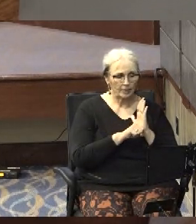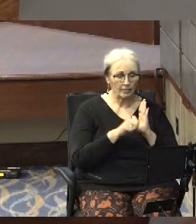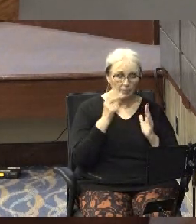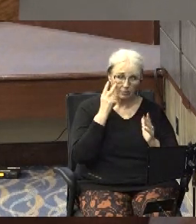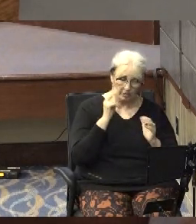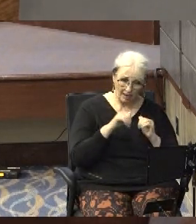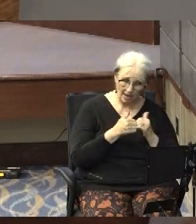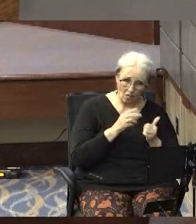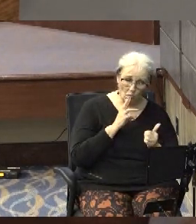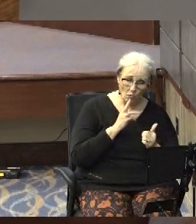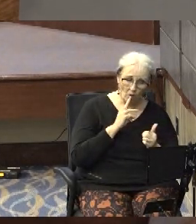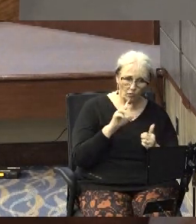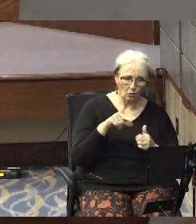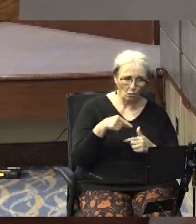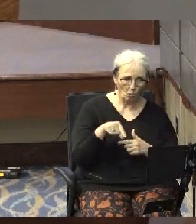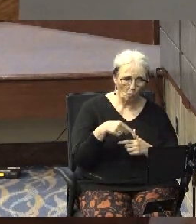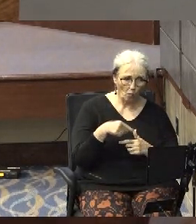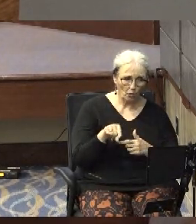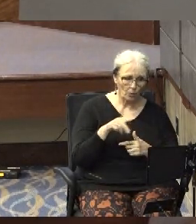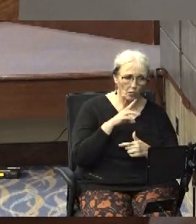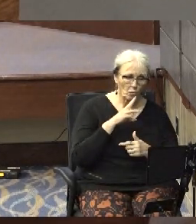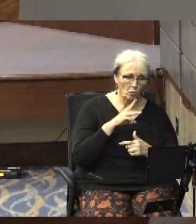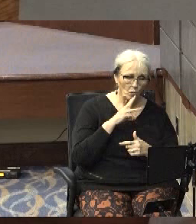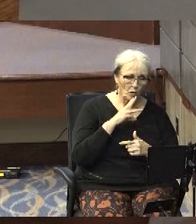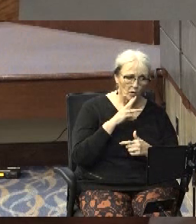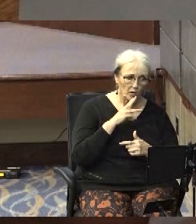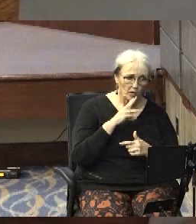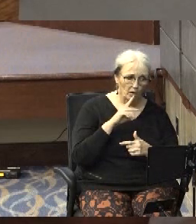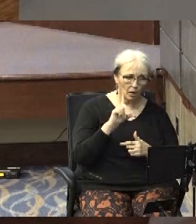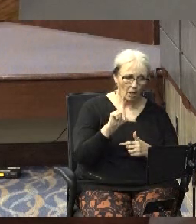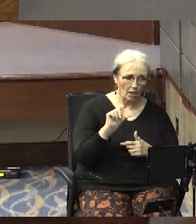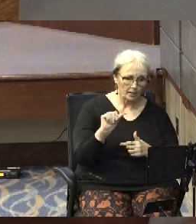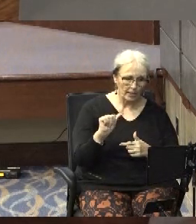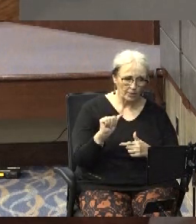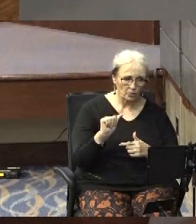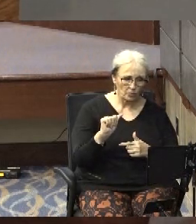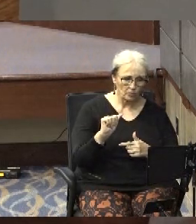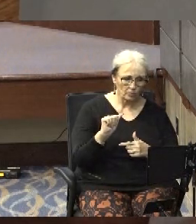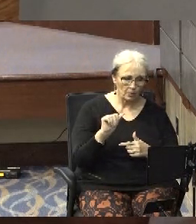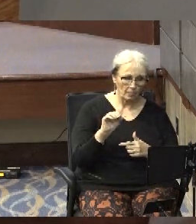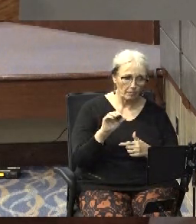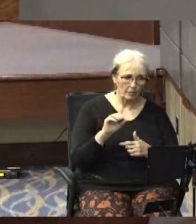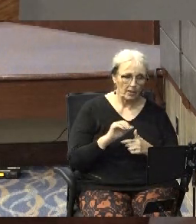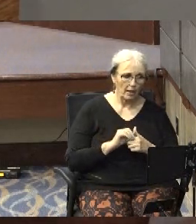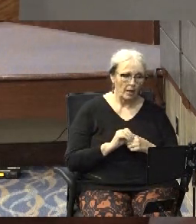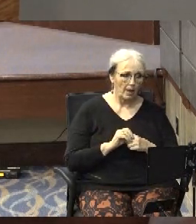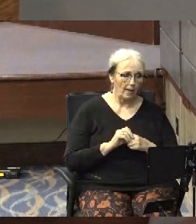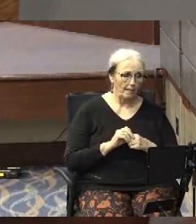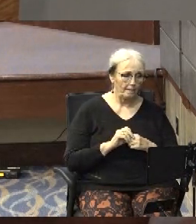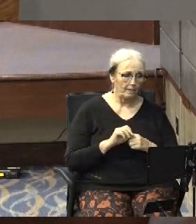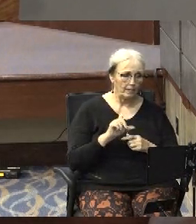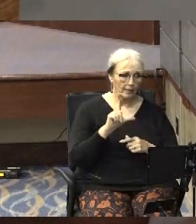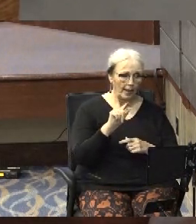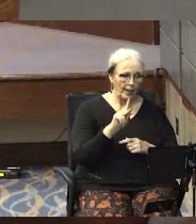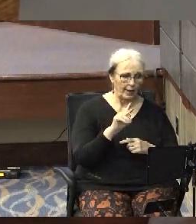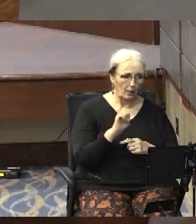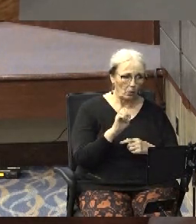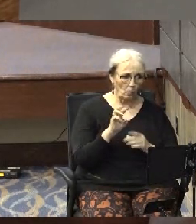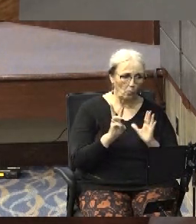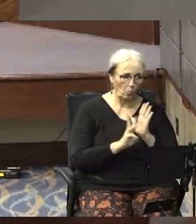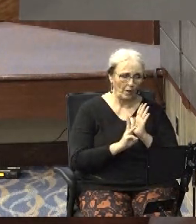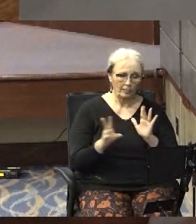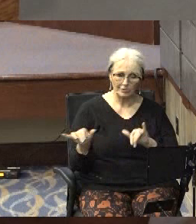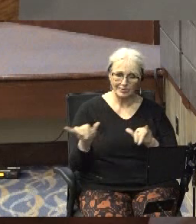Water is about a quarter of the water in the Los Angeles basin. And you know, Lake Waco, we're in the same